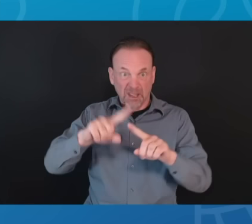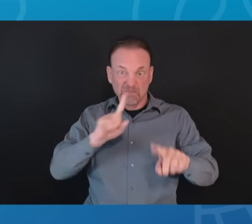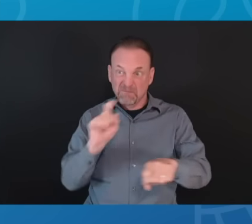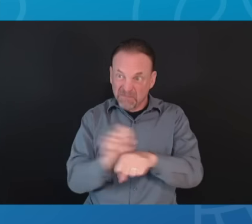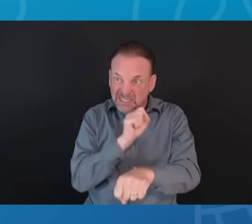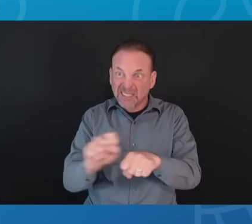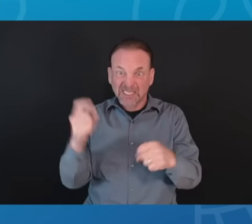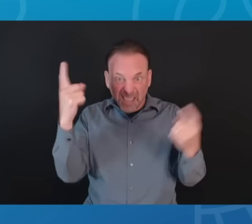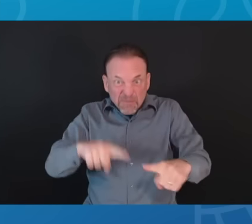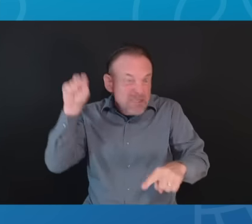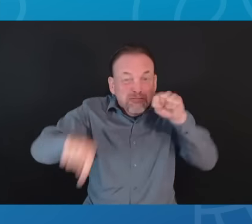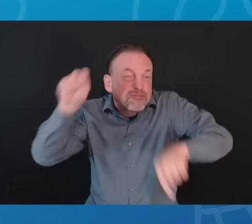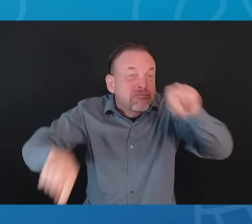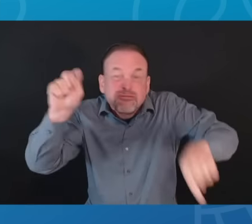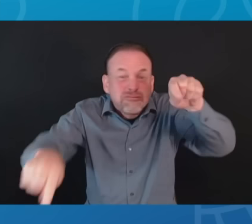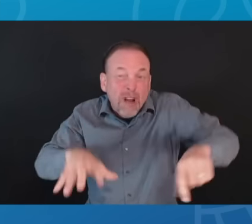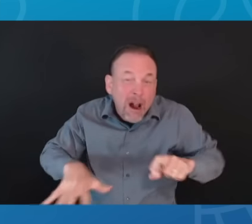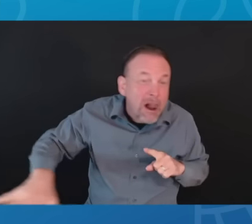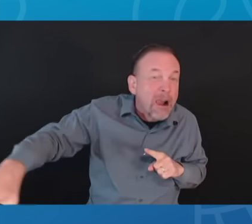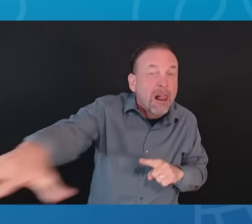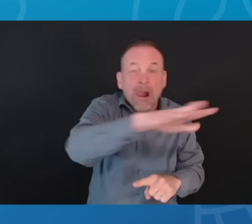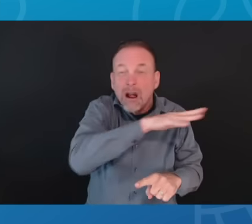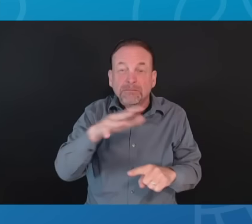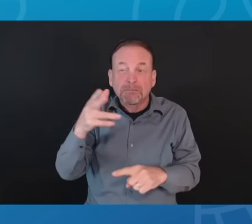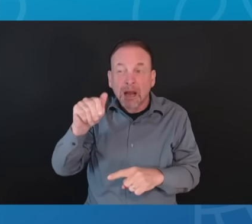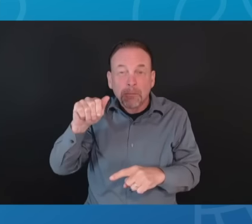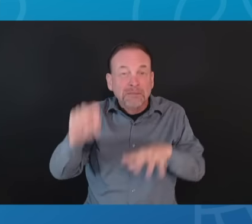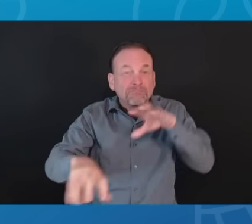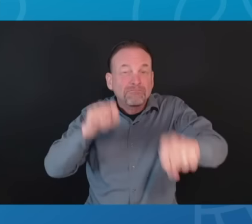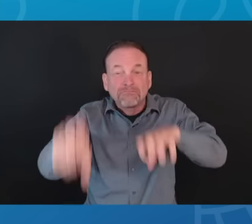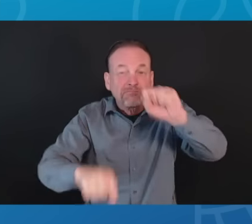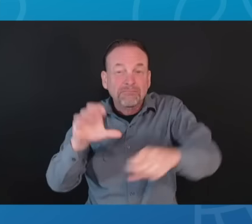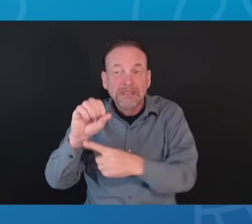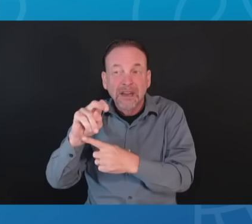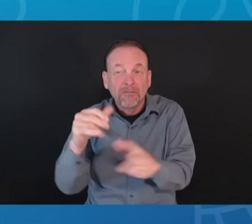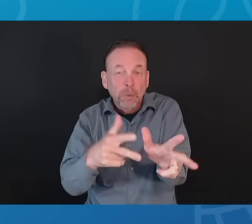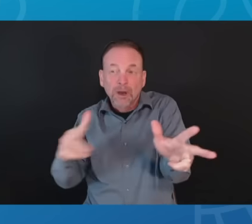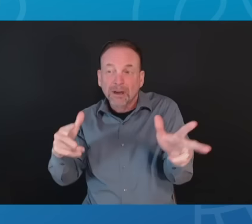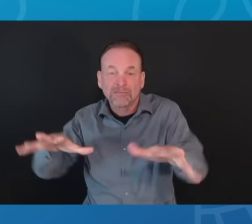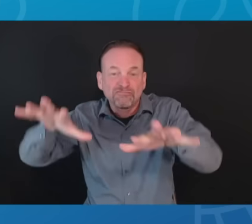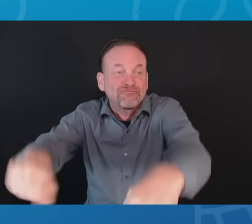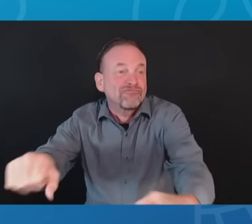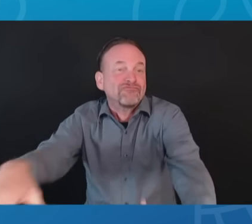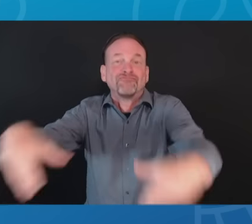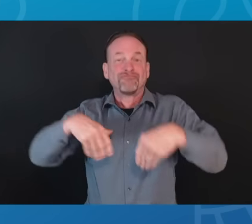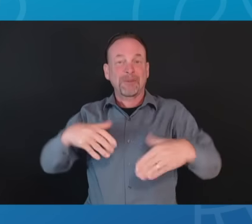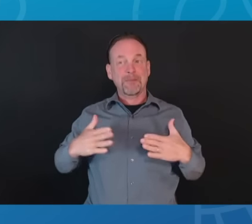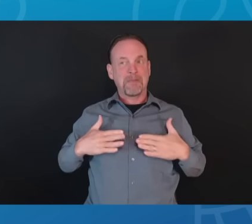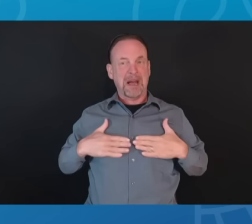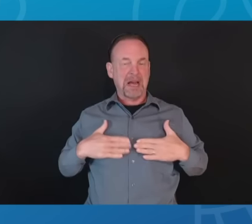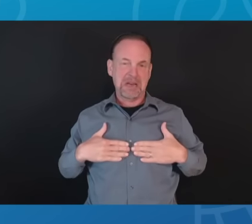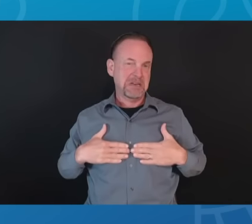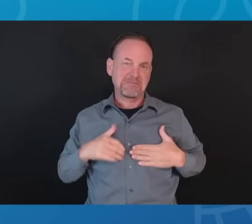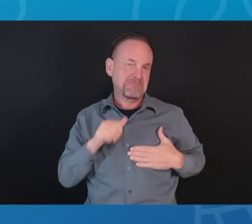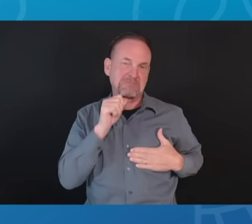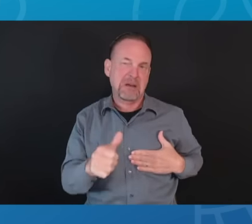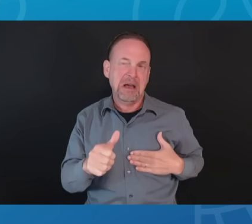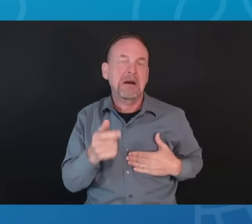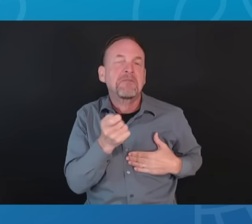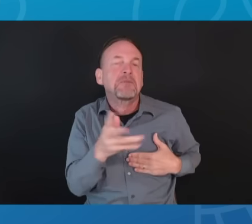them, which is, I think, the scenario or the proposition that this scenario presumes. So the strikes that Israel has conducted